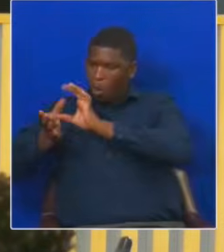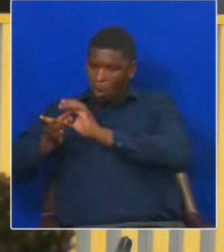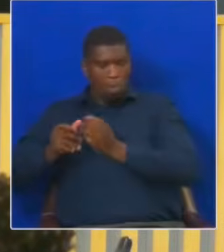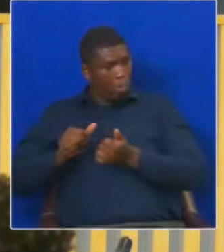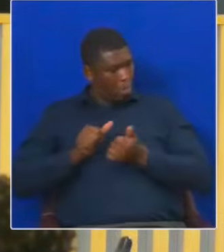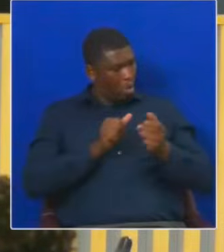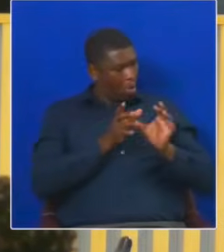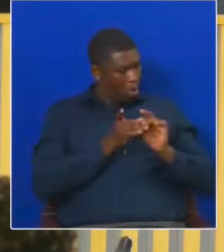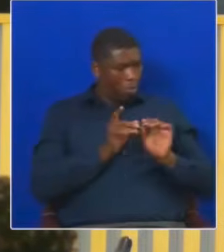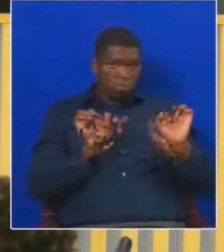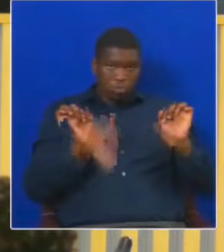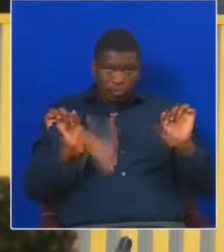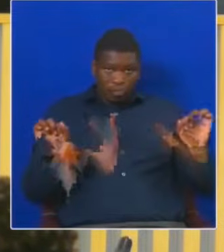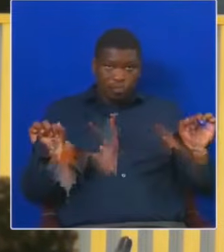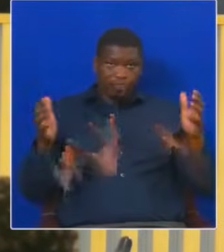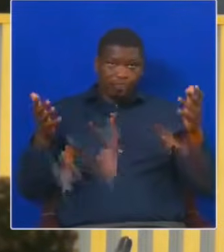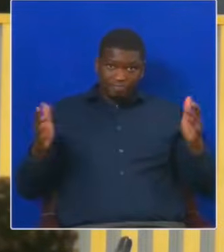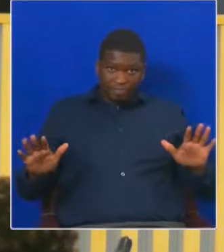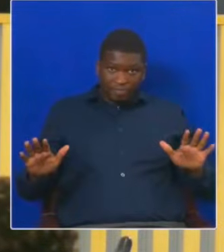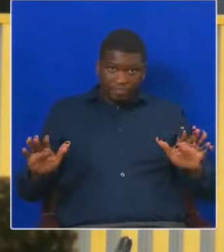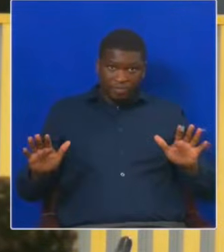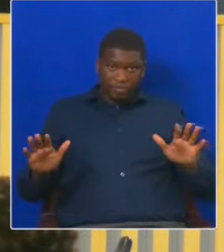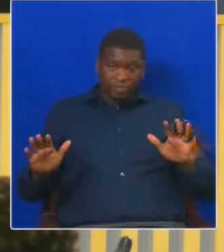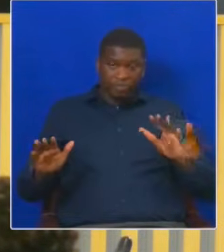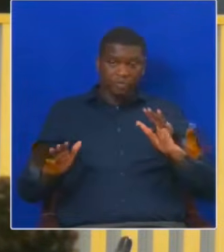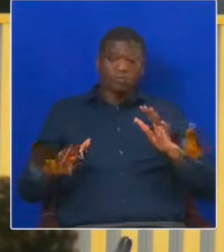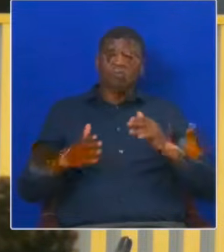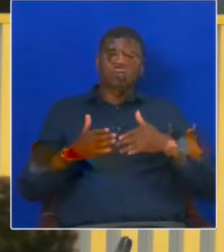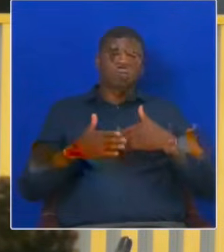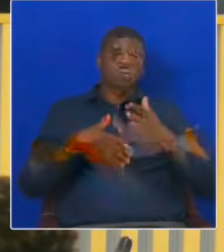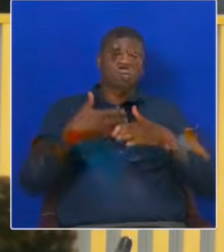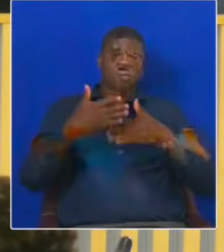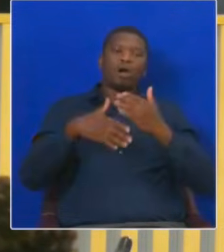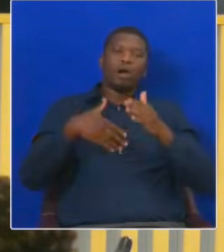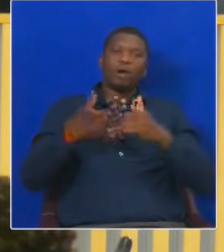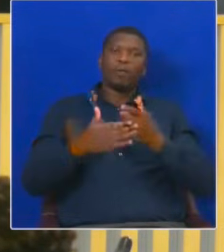we later learned that there were